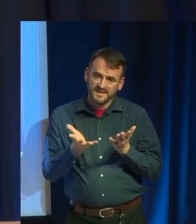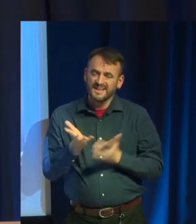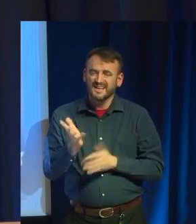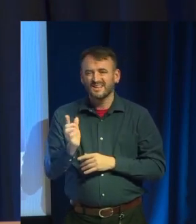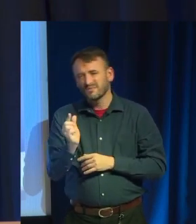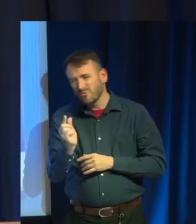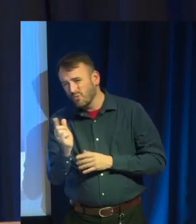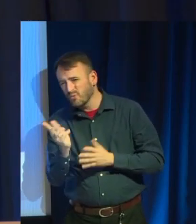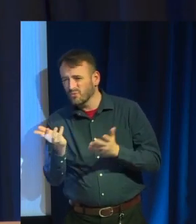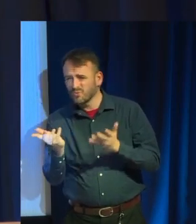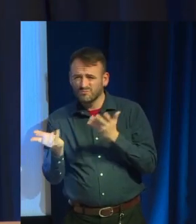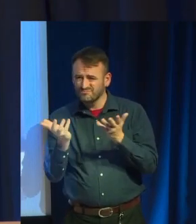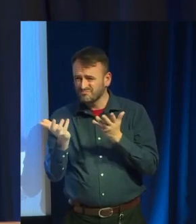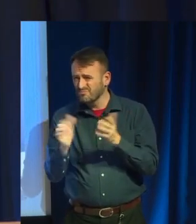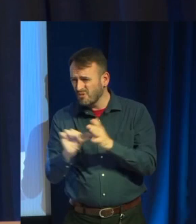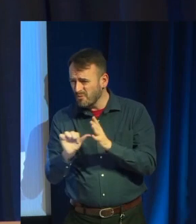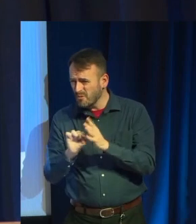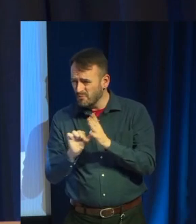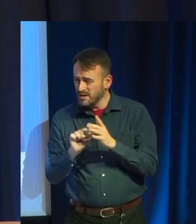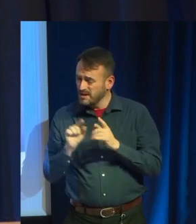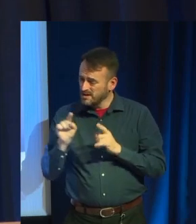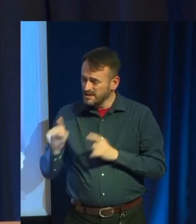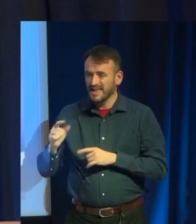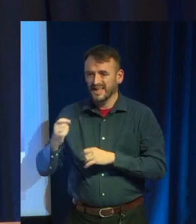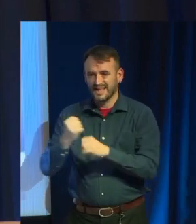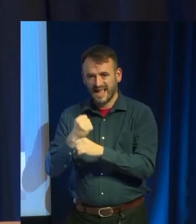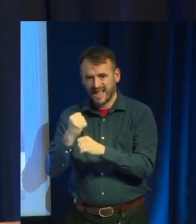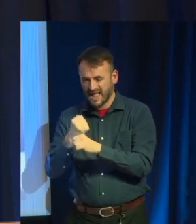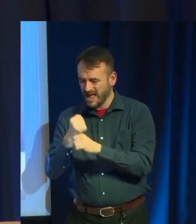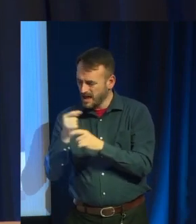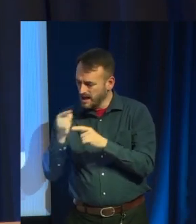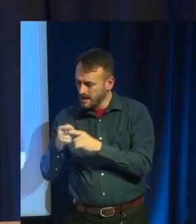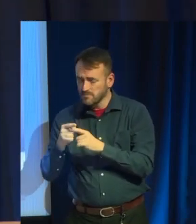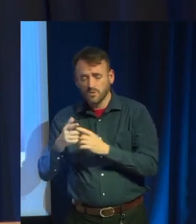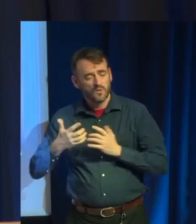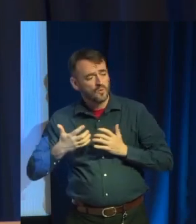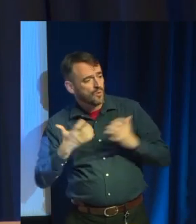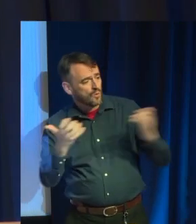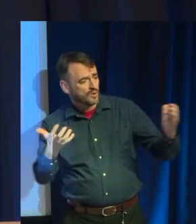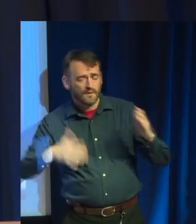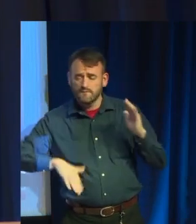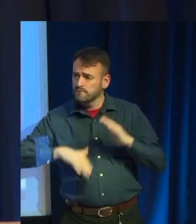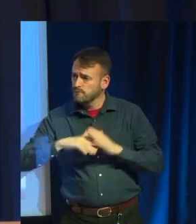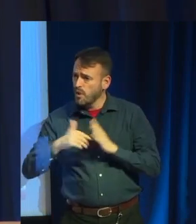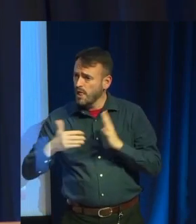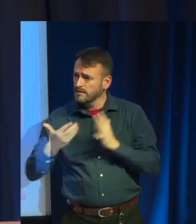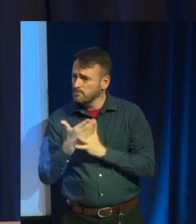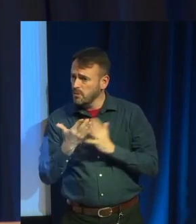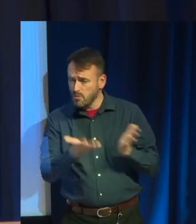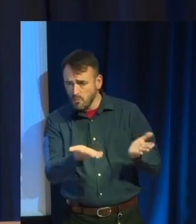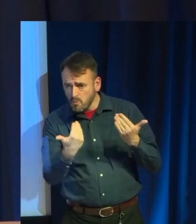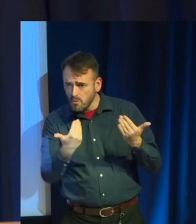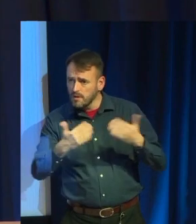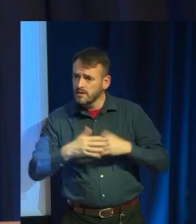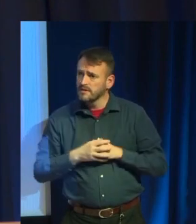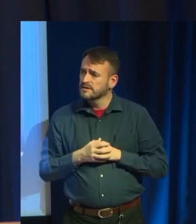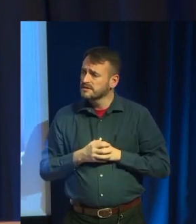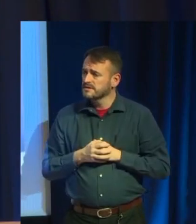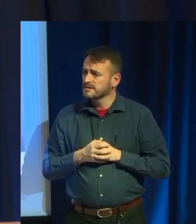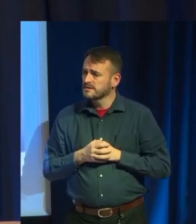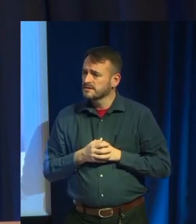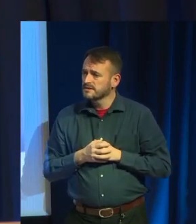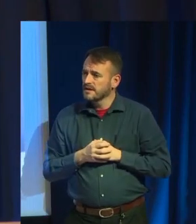for making this game accessible to basically everyone who wants to play it. So just a matter of thinking